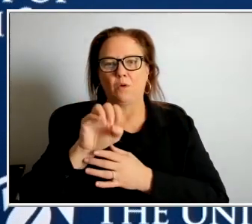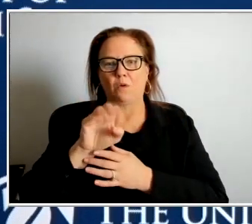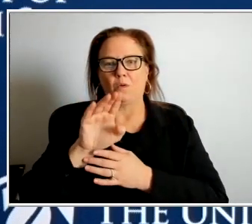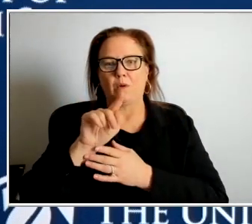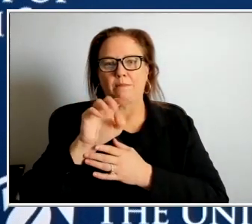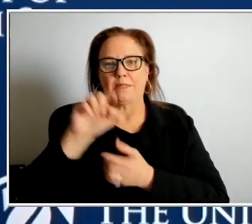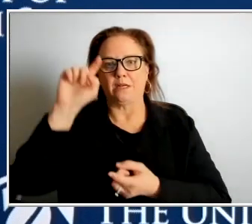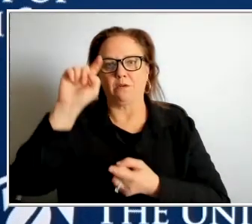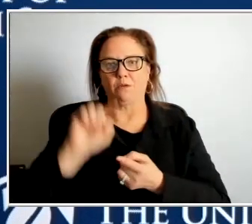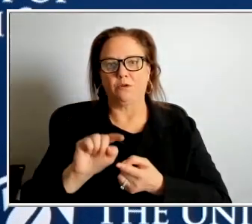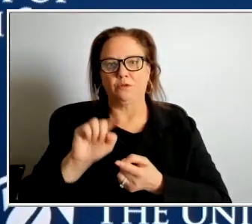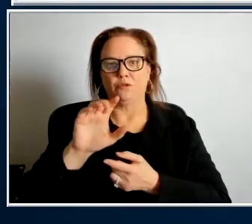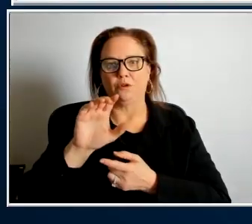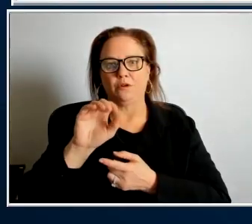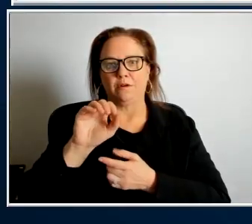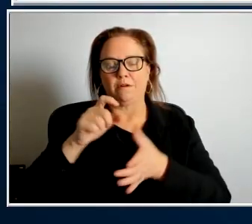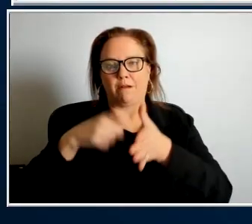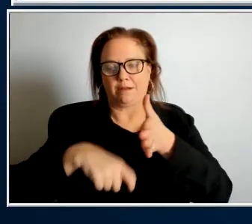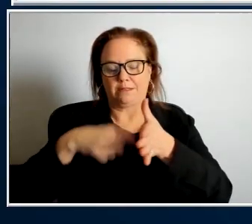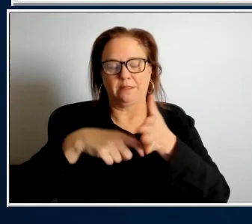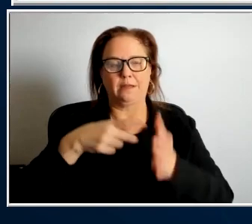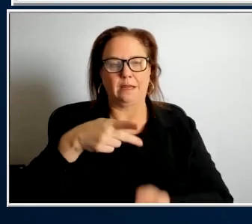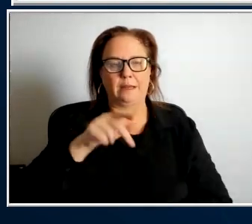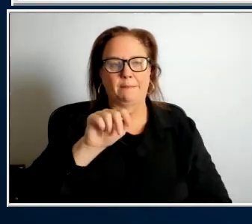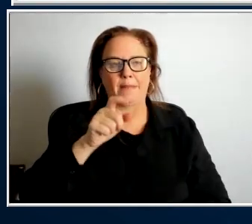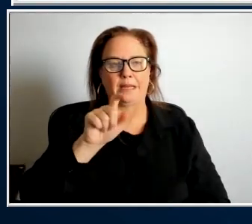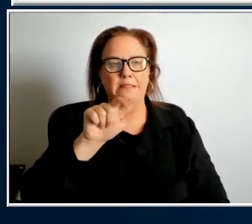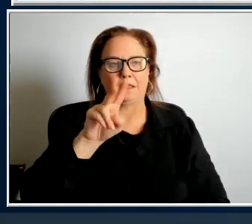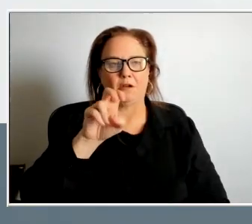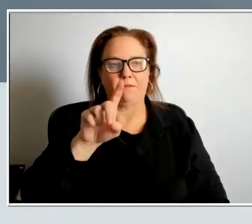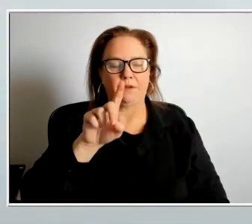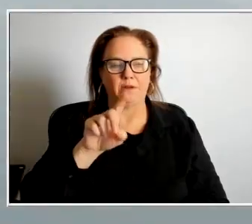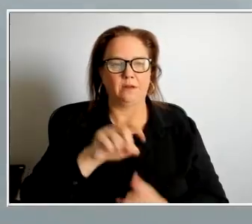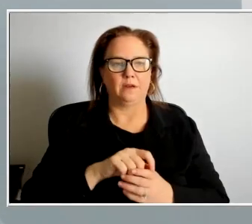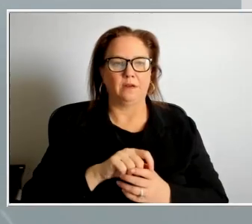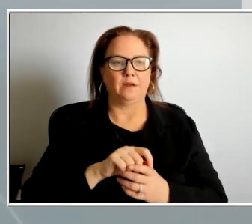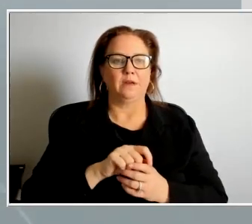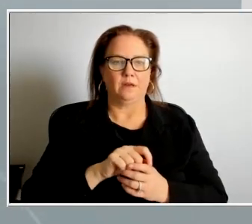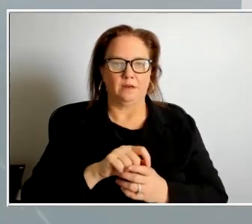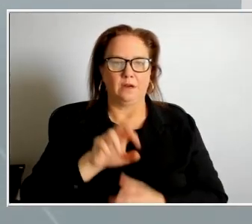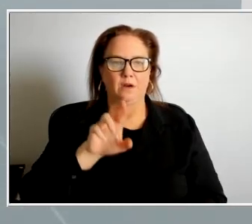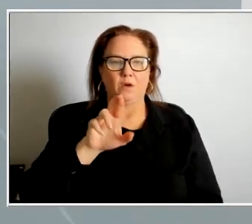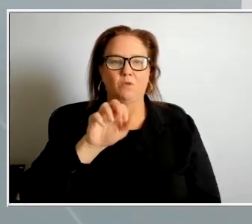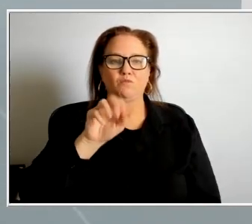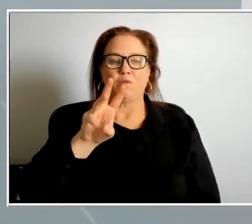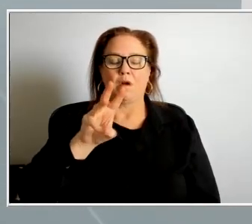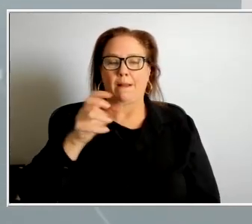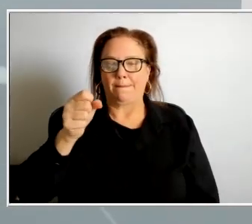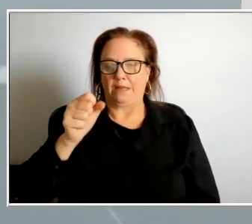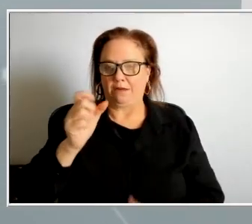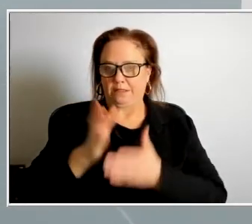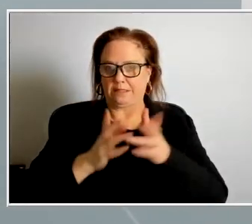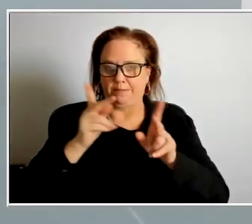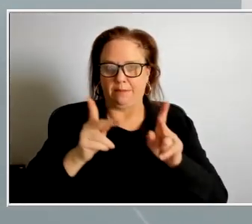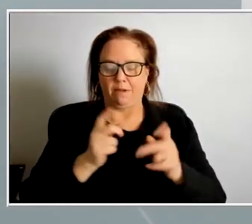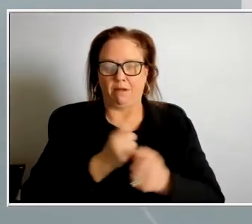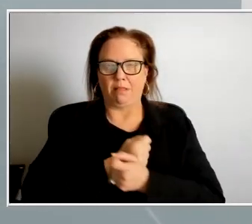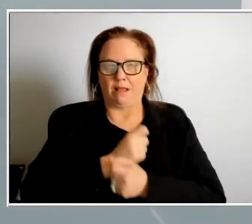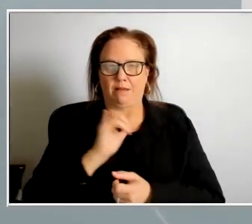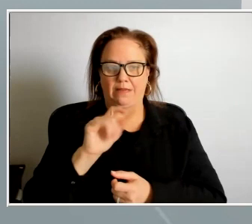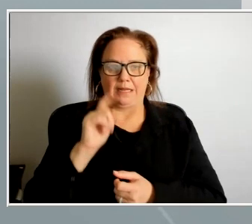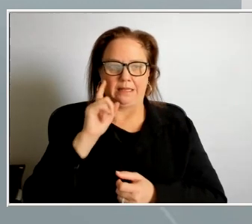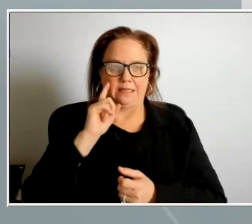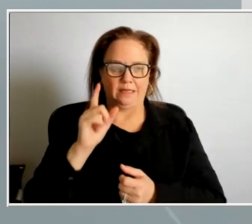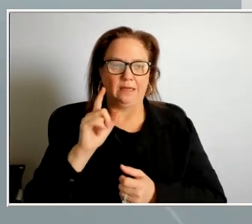of Paxlovid as well. So. All right, Huck, let's talk about raw milk. That is unpasteurized milk. Some people love it, think it's delicious, but it does come